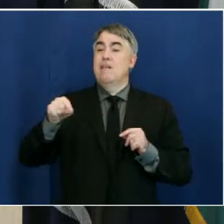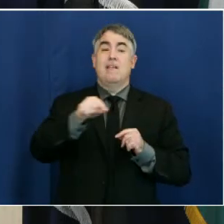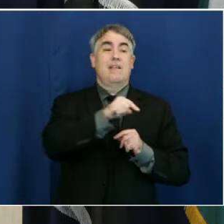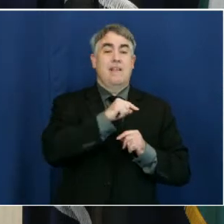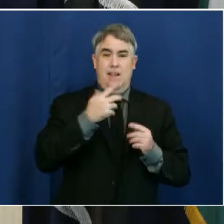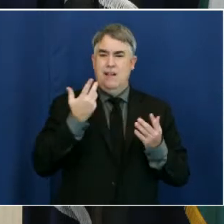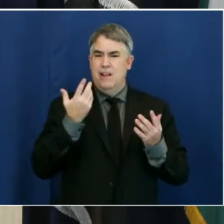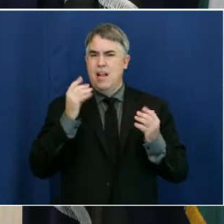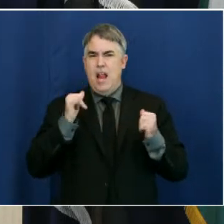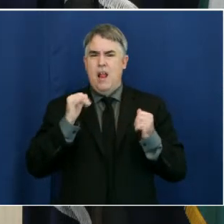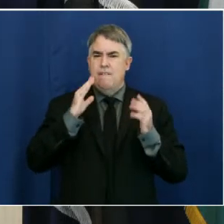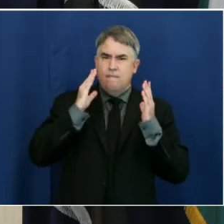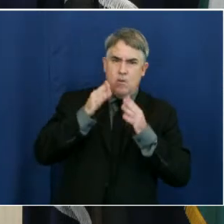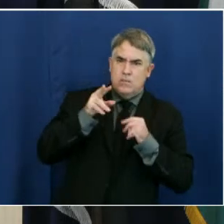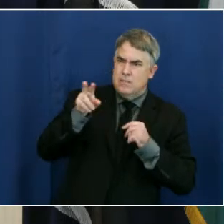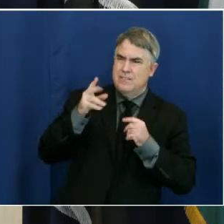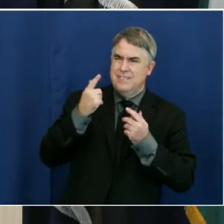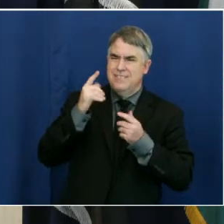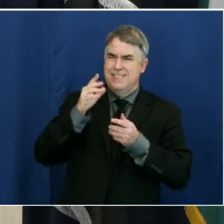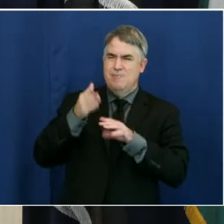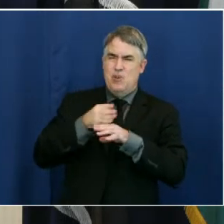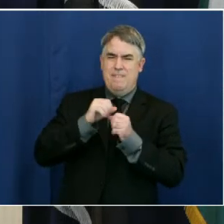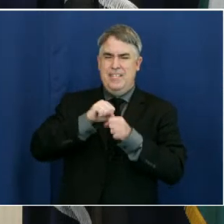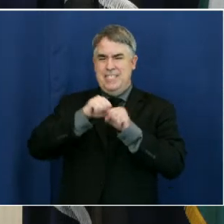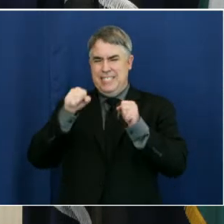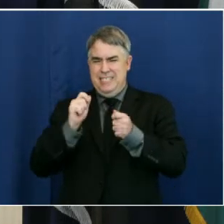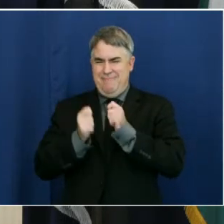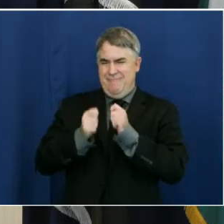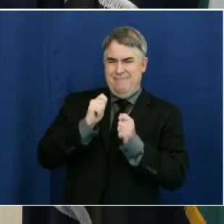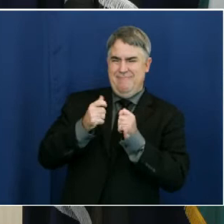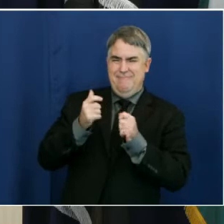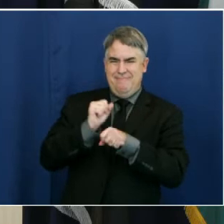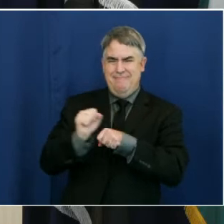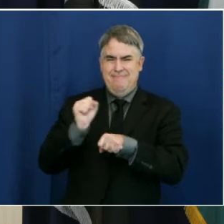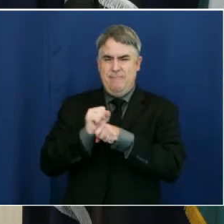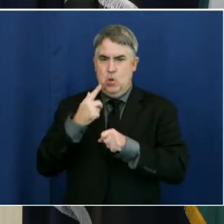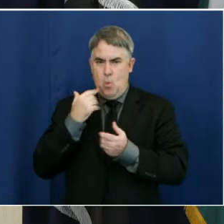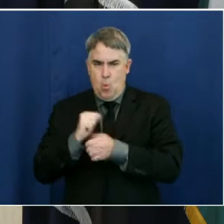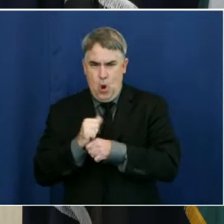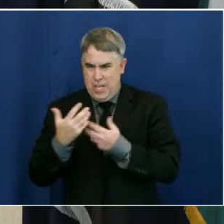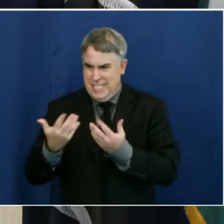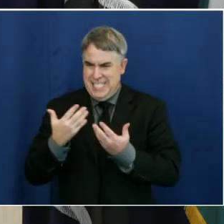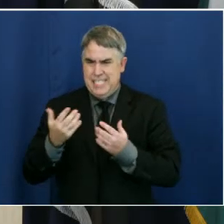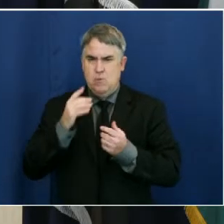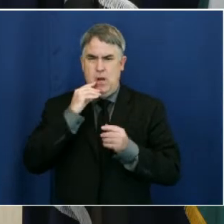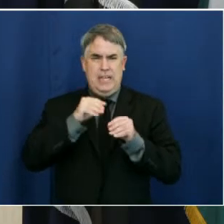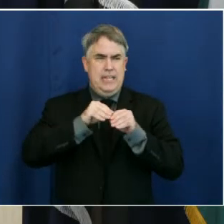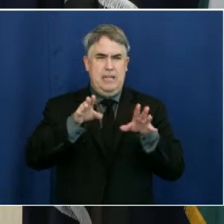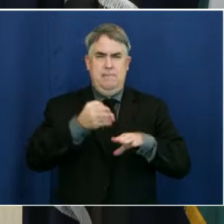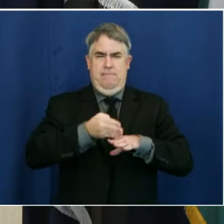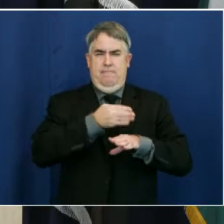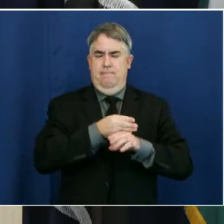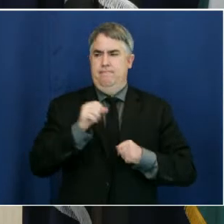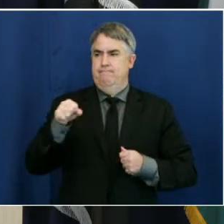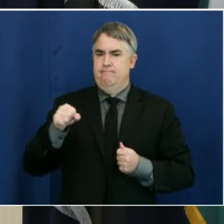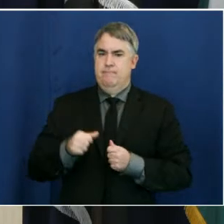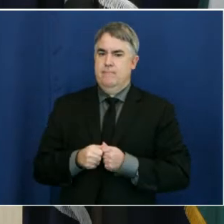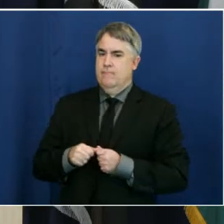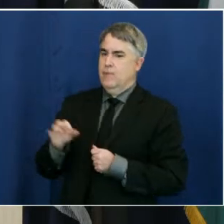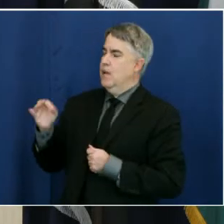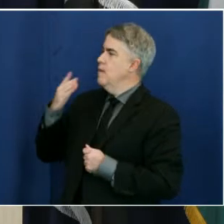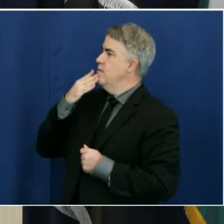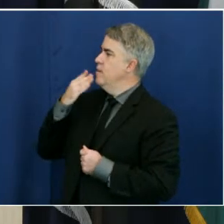make it as easy to use as possible, and we hope that will be launched in the coming days. Thank you, Supervisor. Thank you,